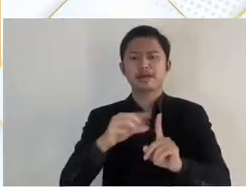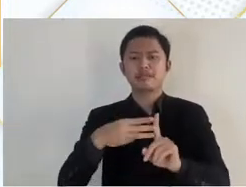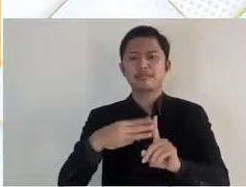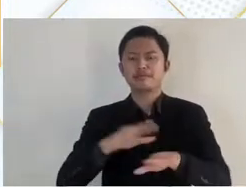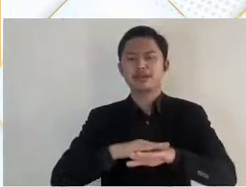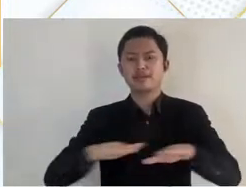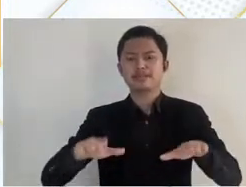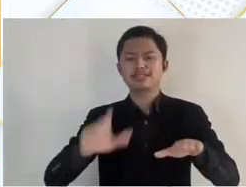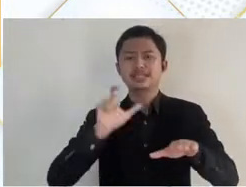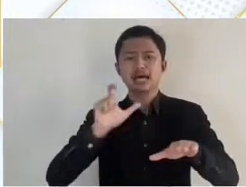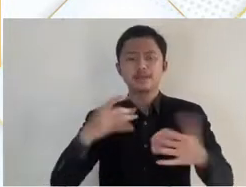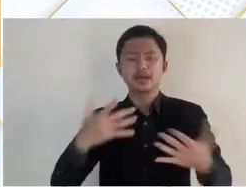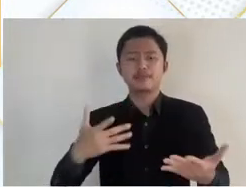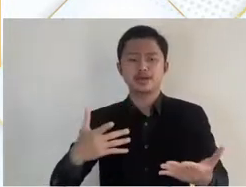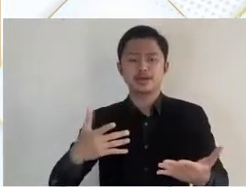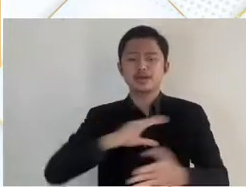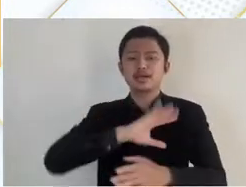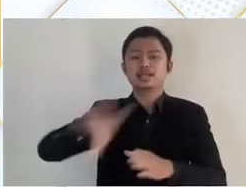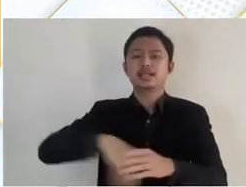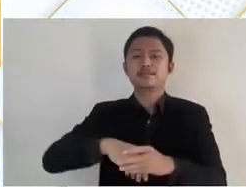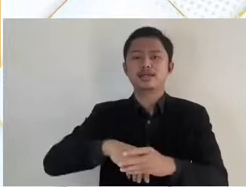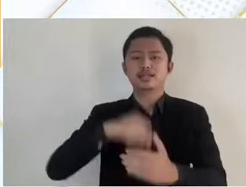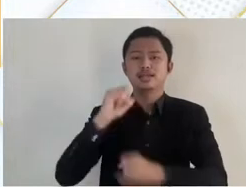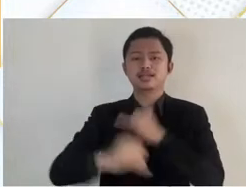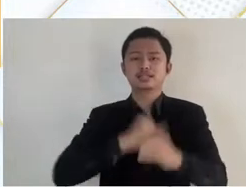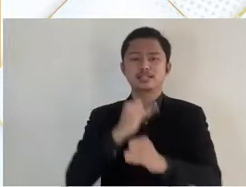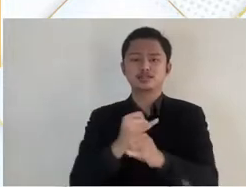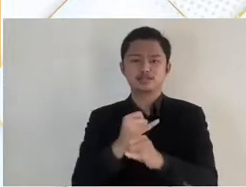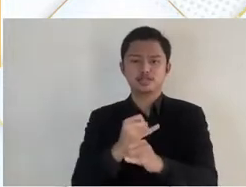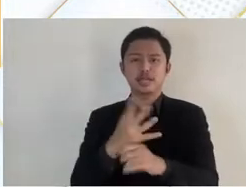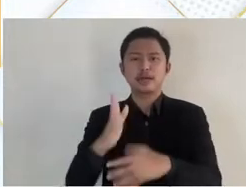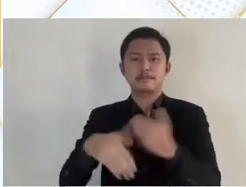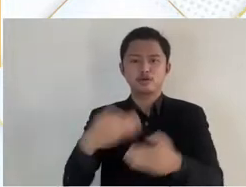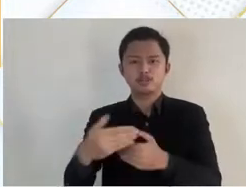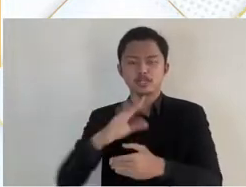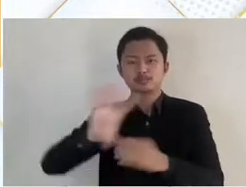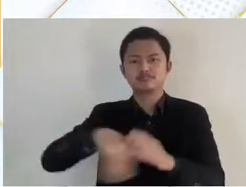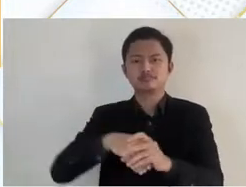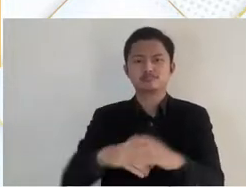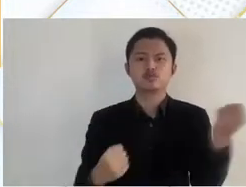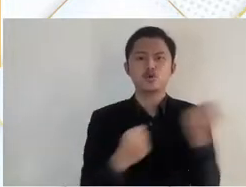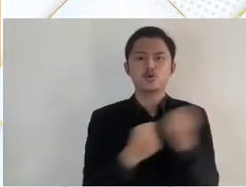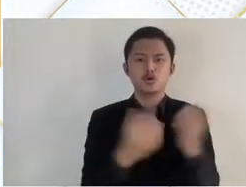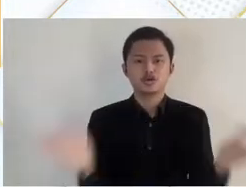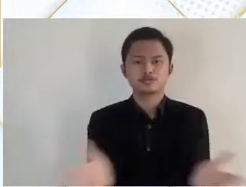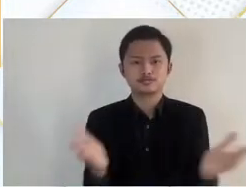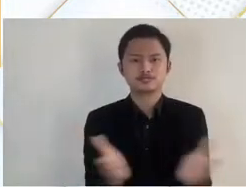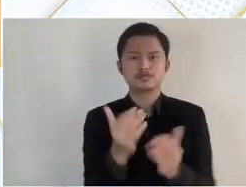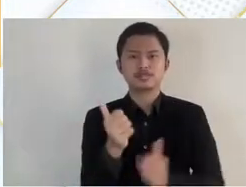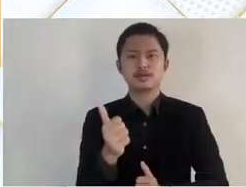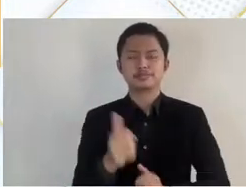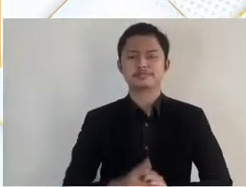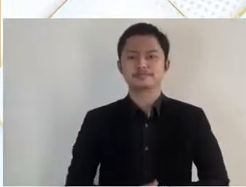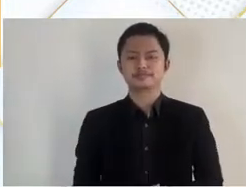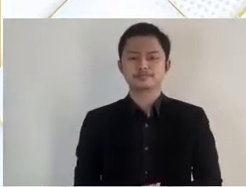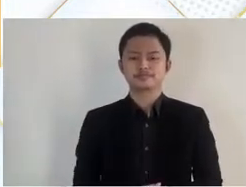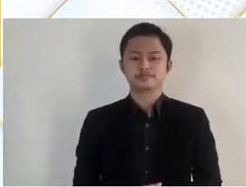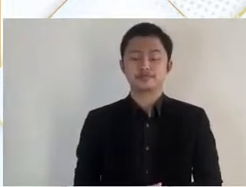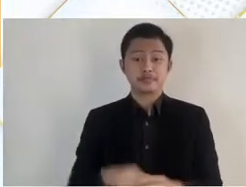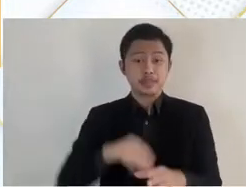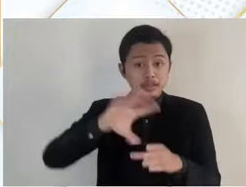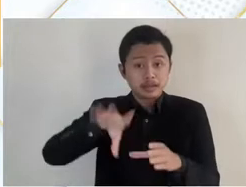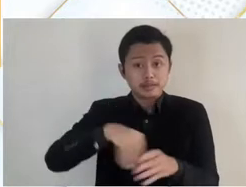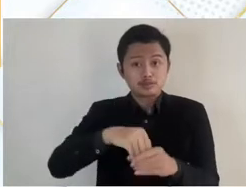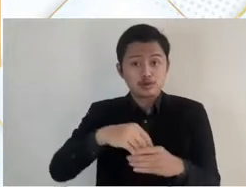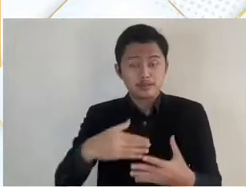putting in place institutional measures and processes to support engagement. That might include options such